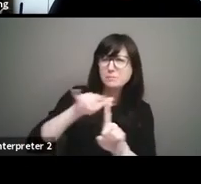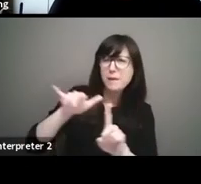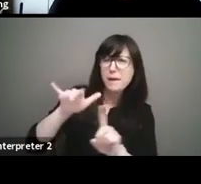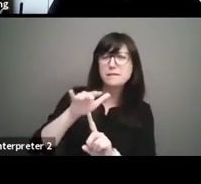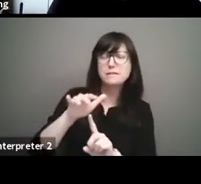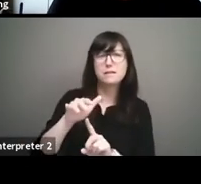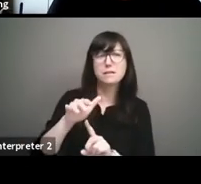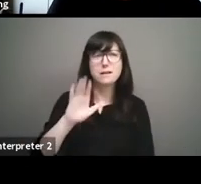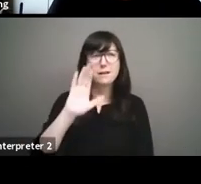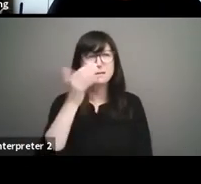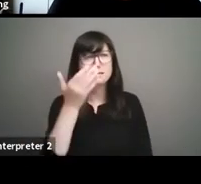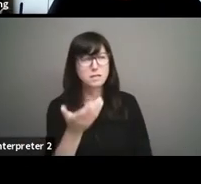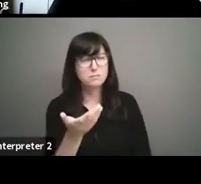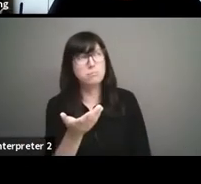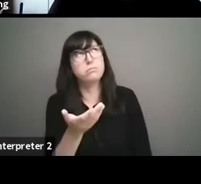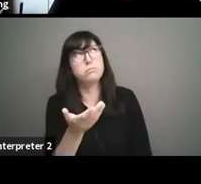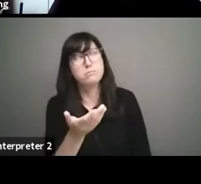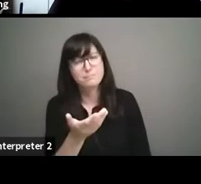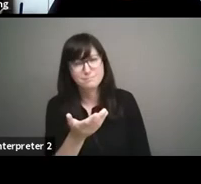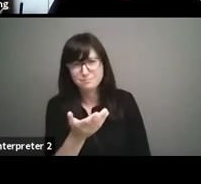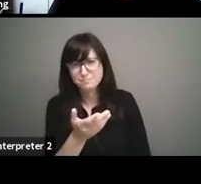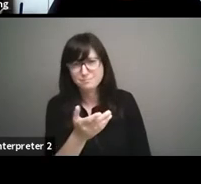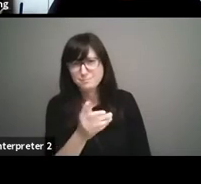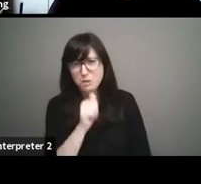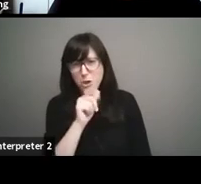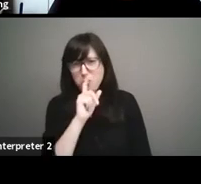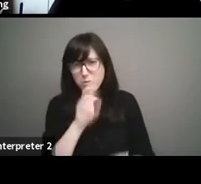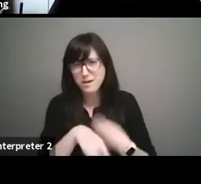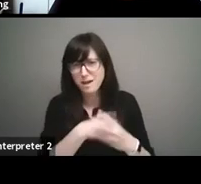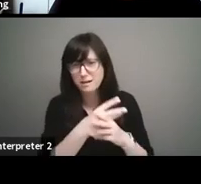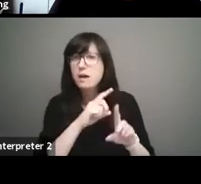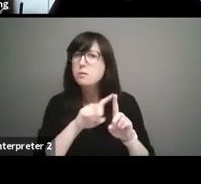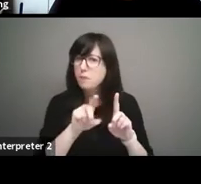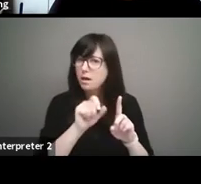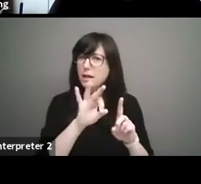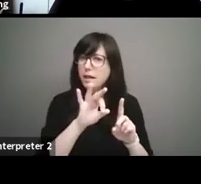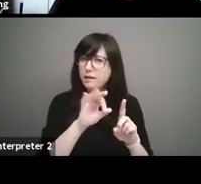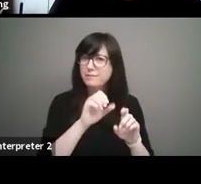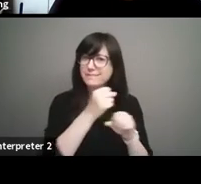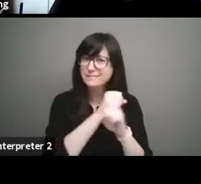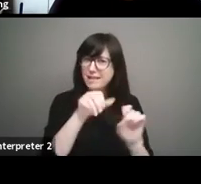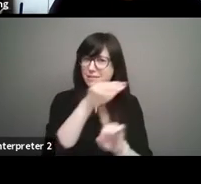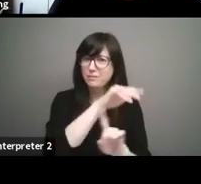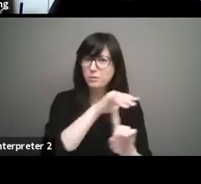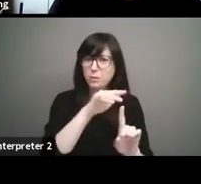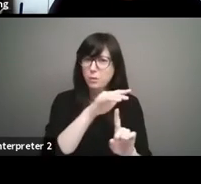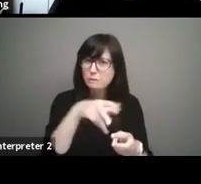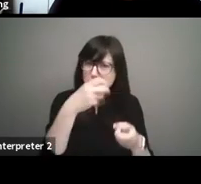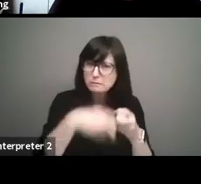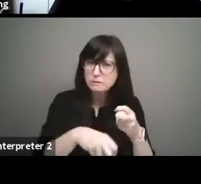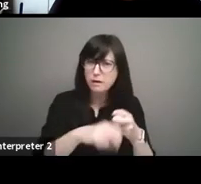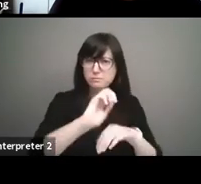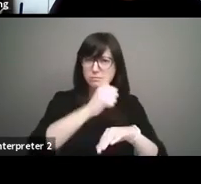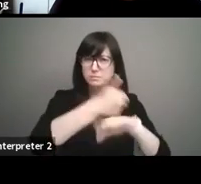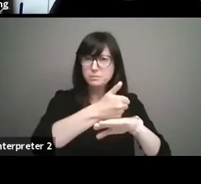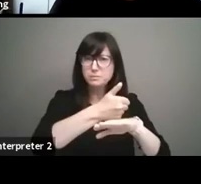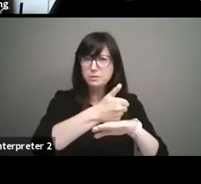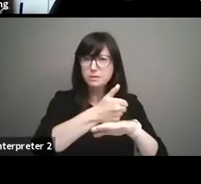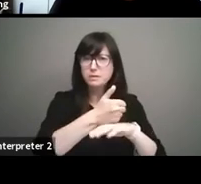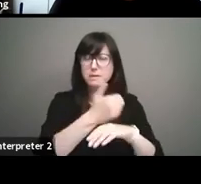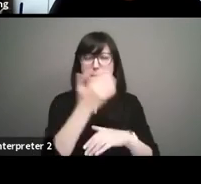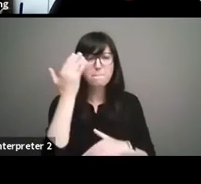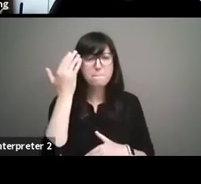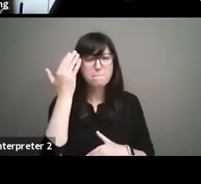fairy tale almost, but safe spaces, it's a struggle to create them because a lot of the